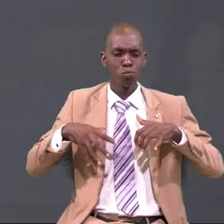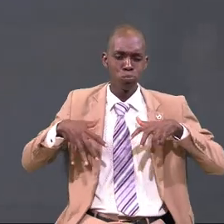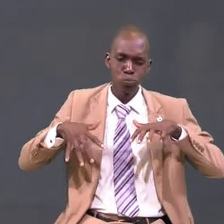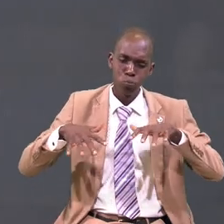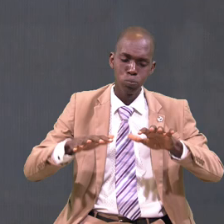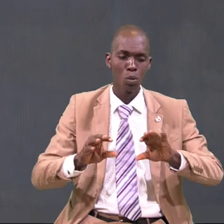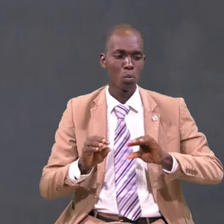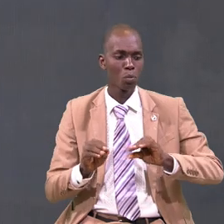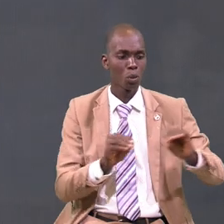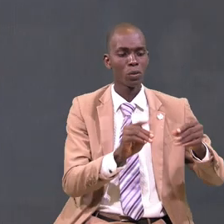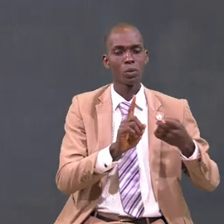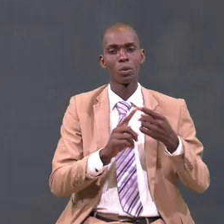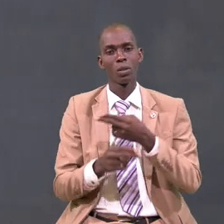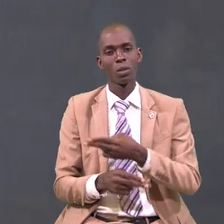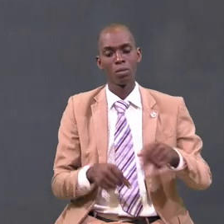hell.